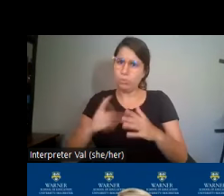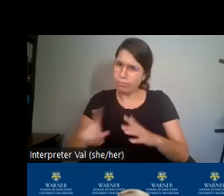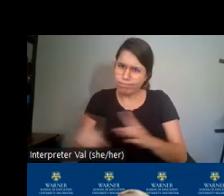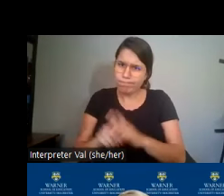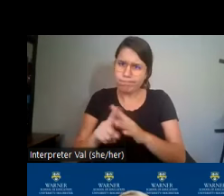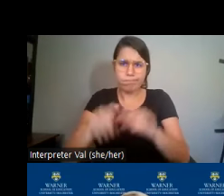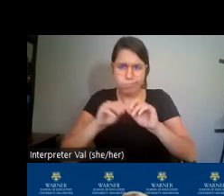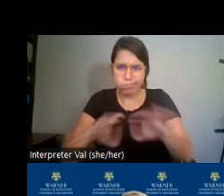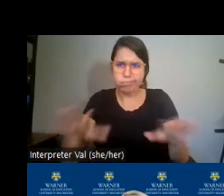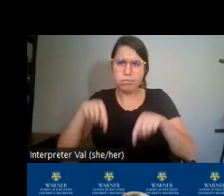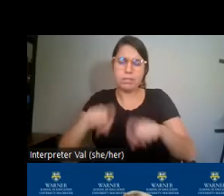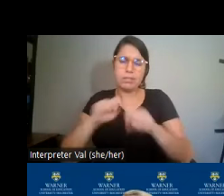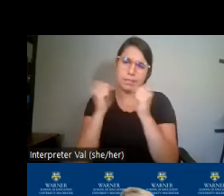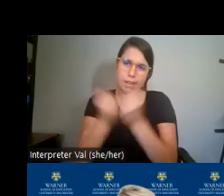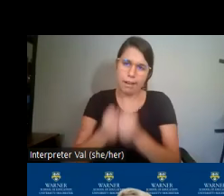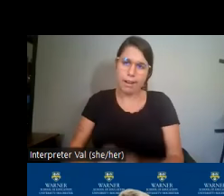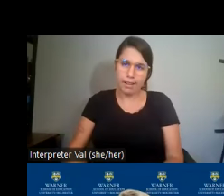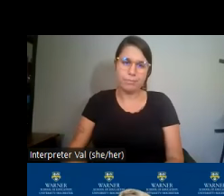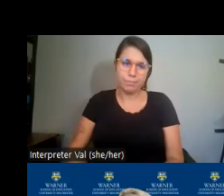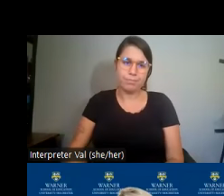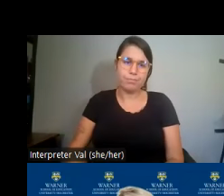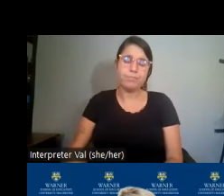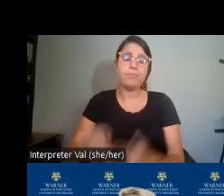That trauma has true impact on